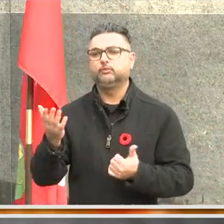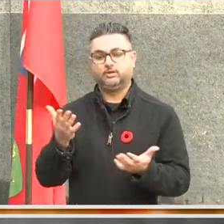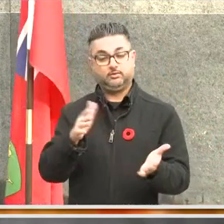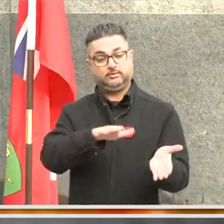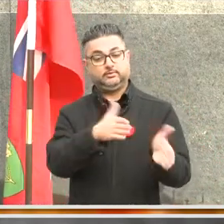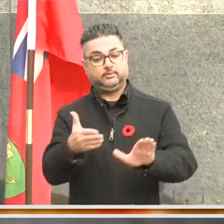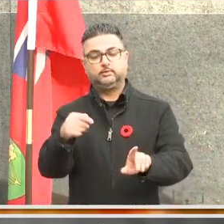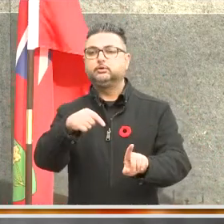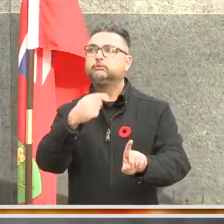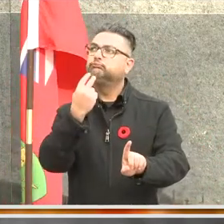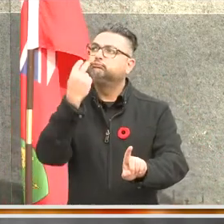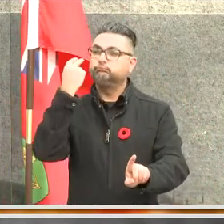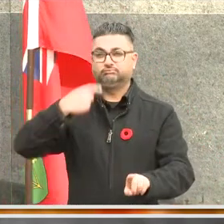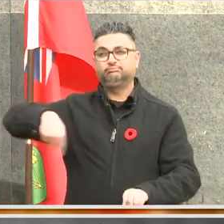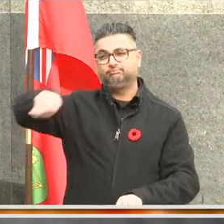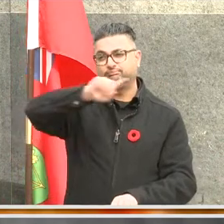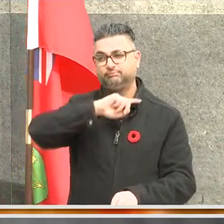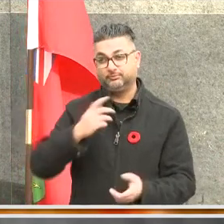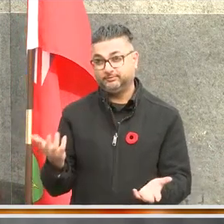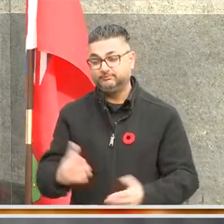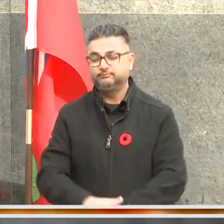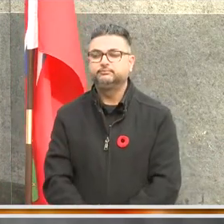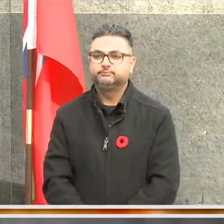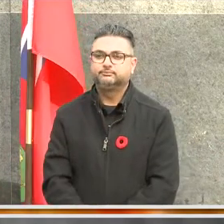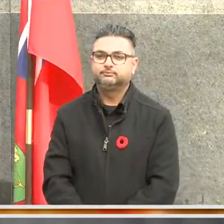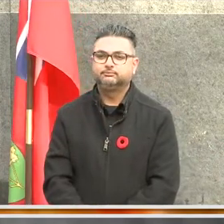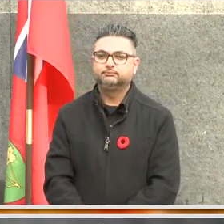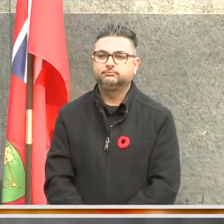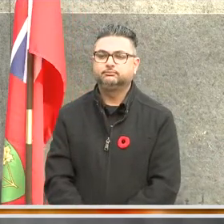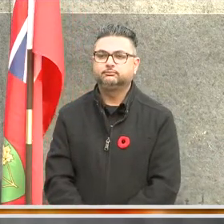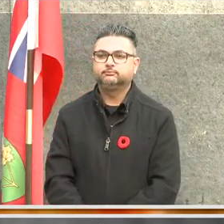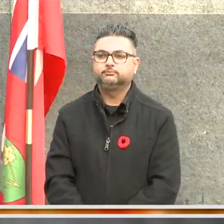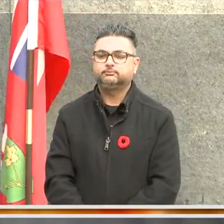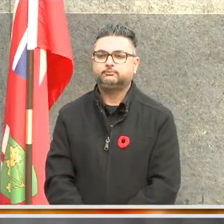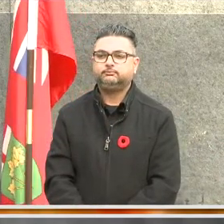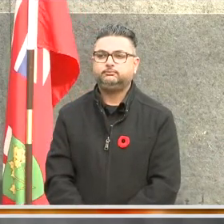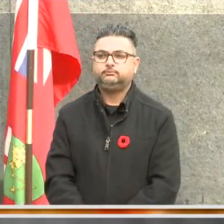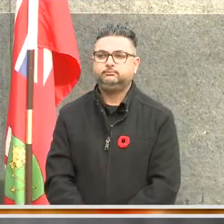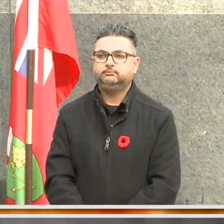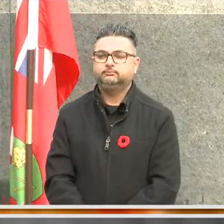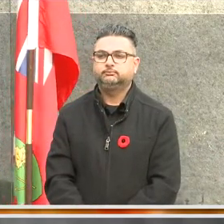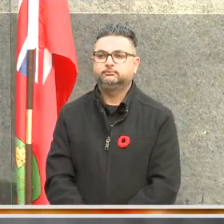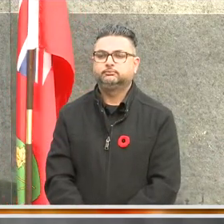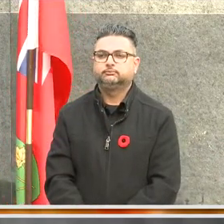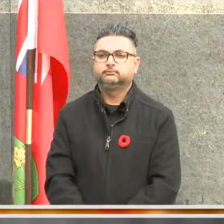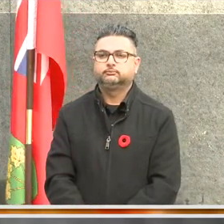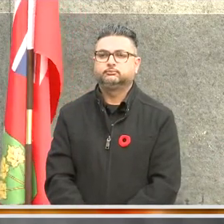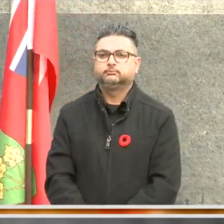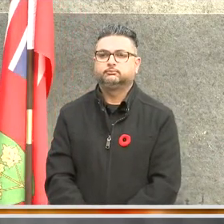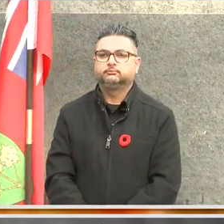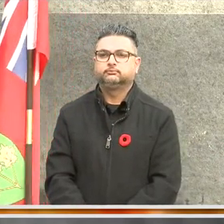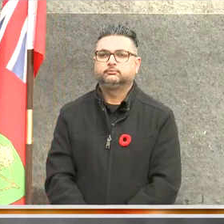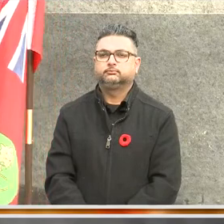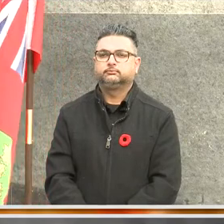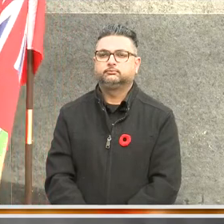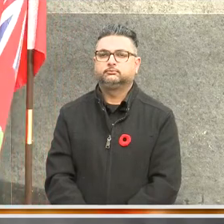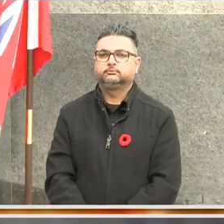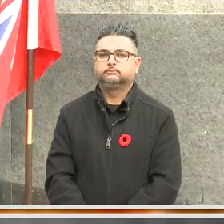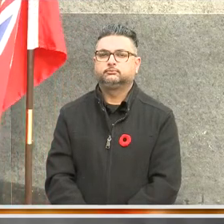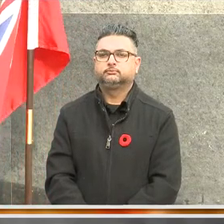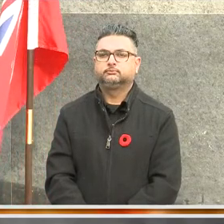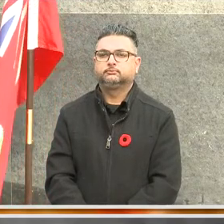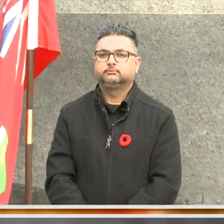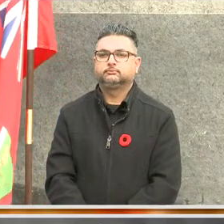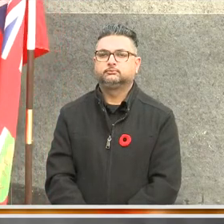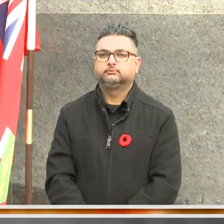clairon jouant le réveil, qui symbolise le réveil des soldats tombés au combat dans un monde meilleur et qui incite les